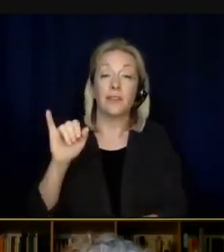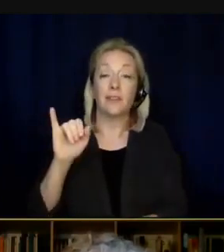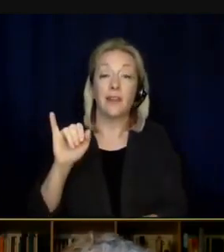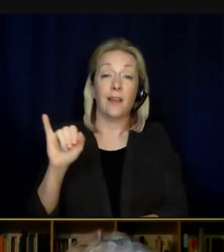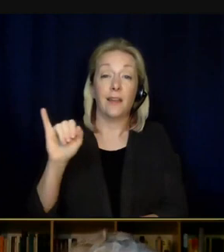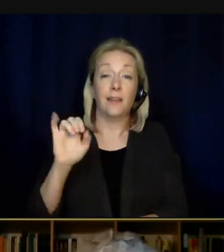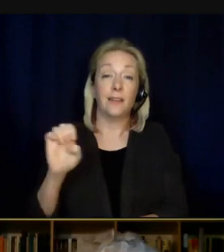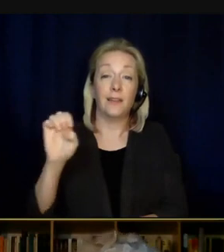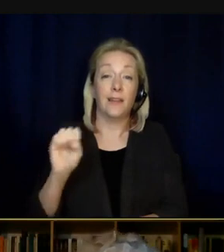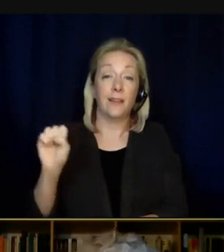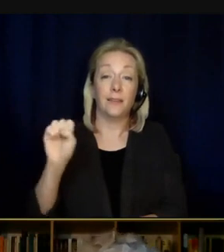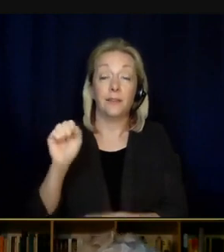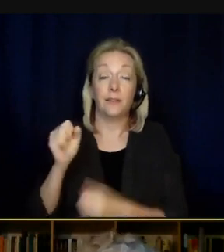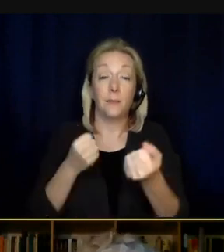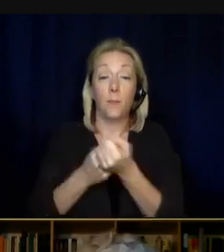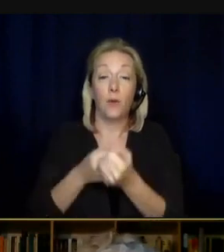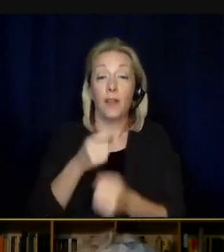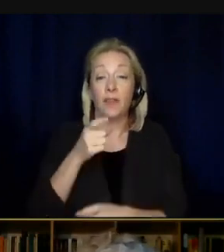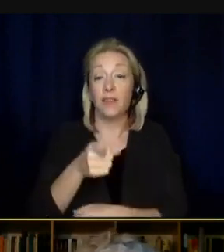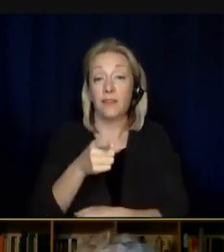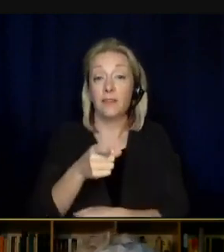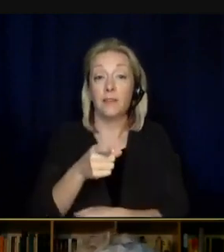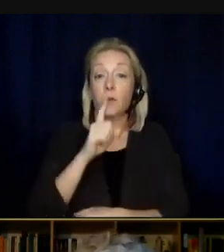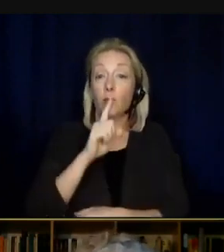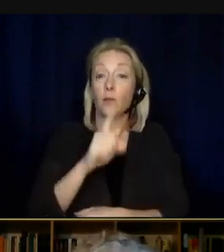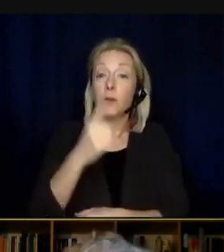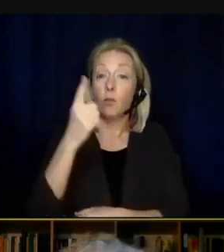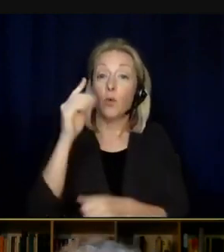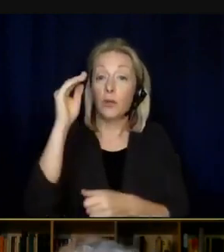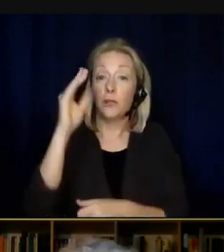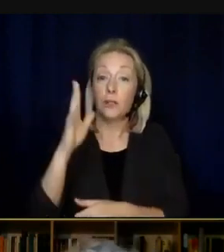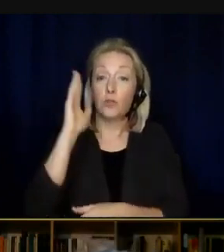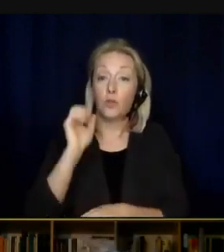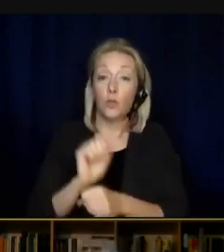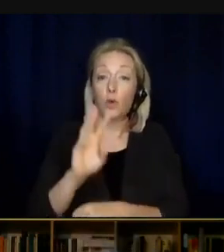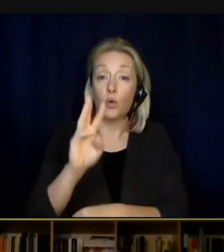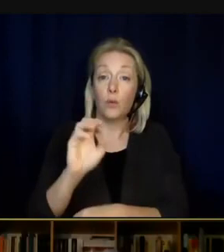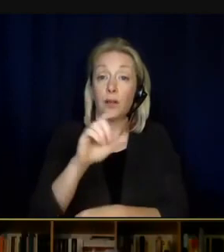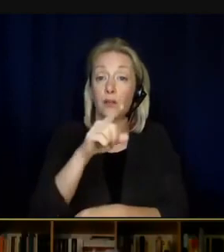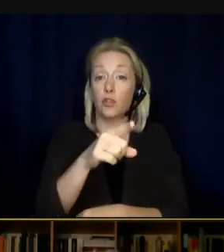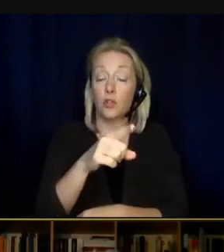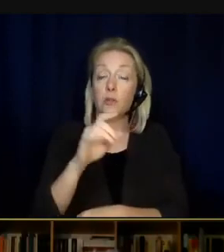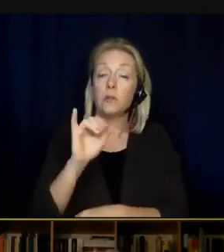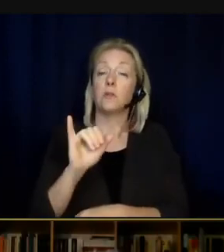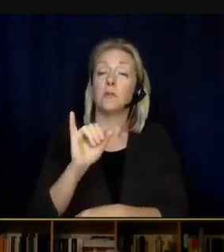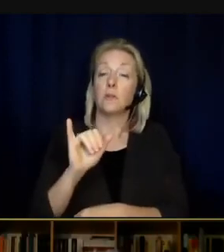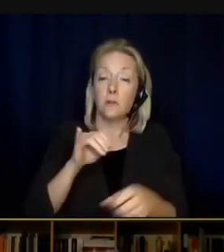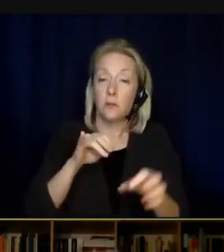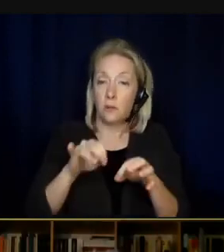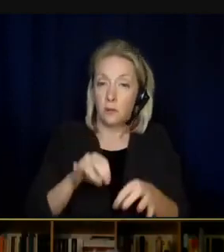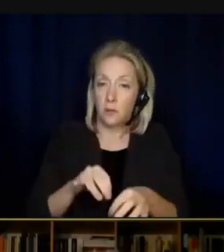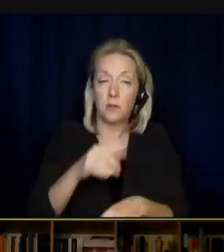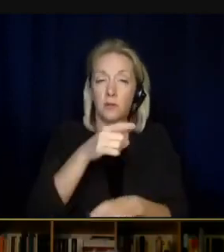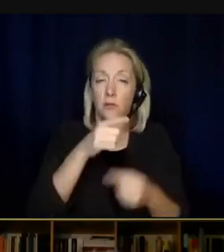this, and the idea for this came actually from a teacher in Wisconsin who said she was having a difficult time finding